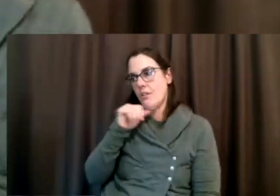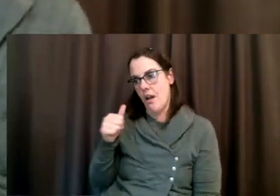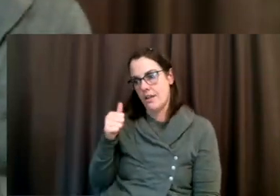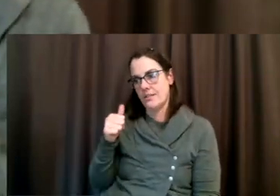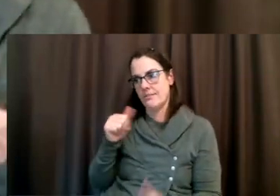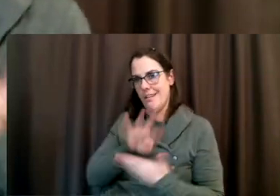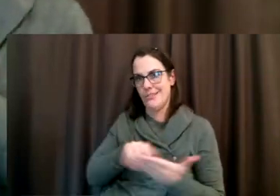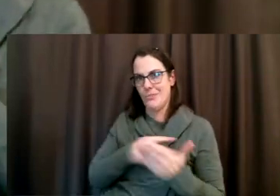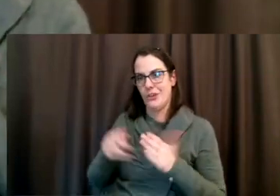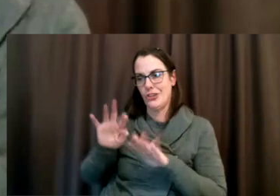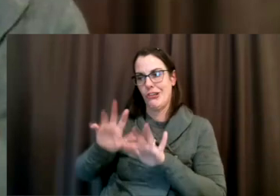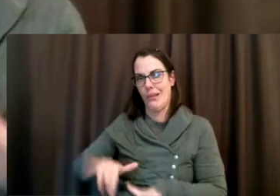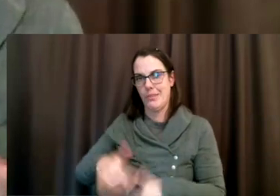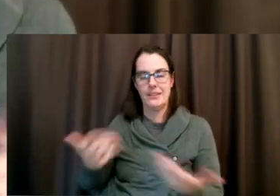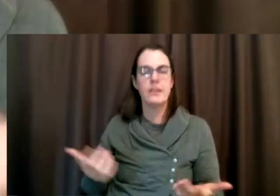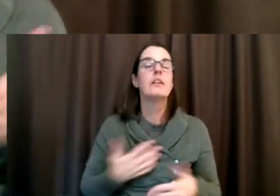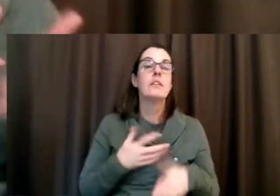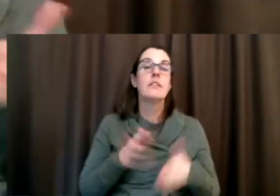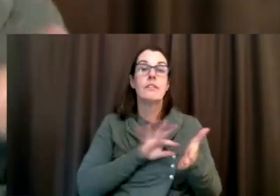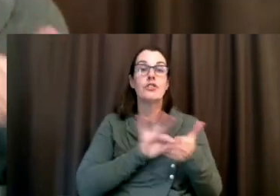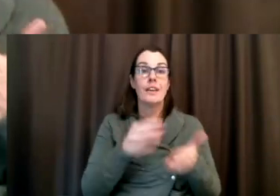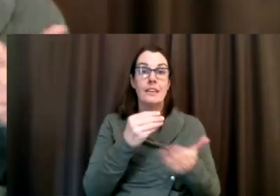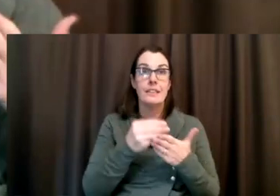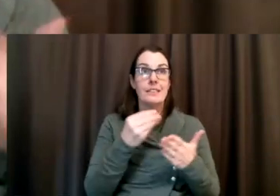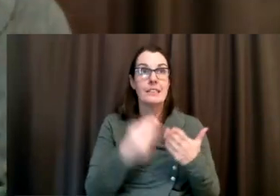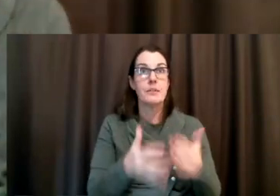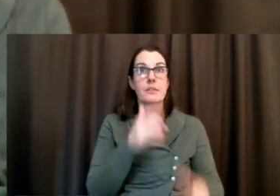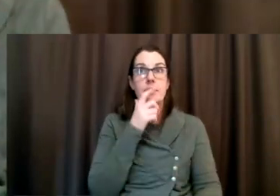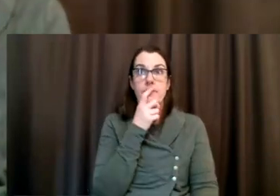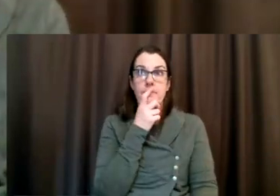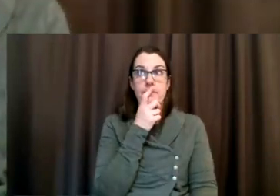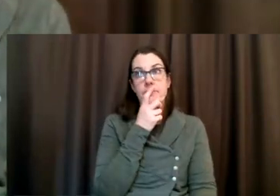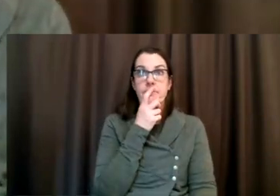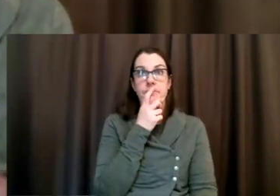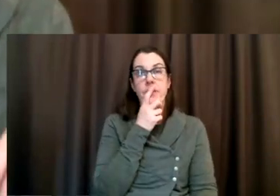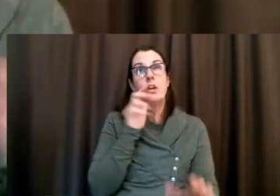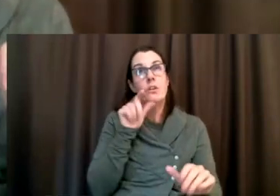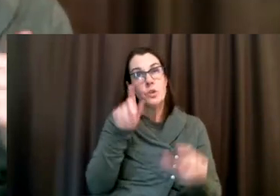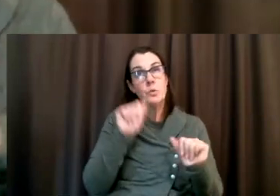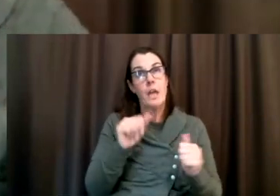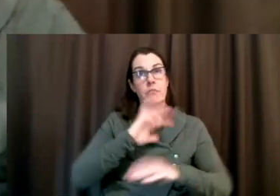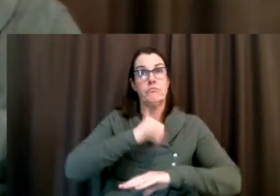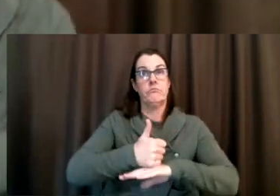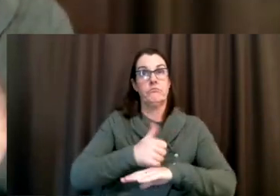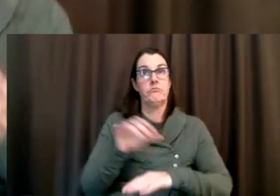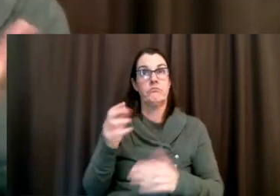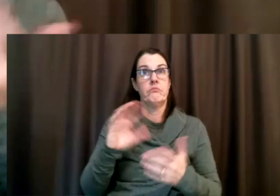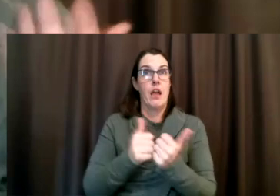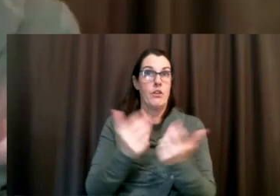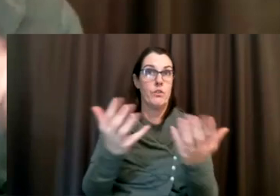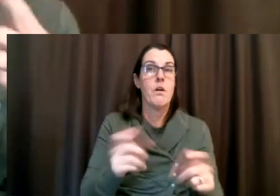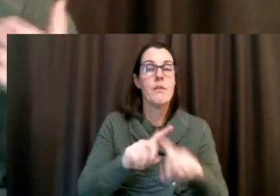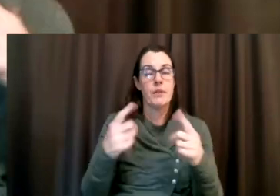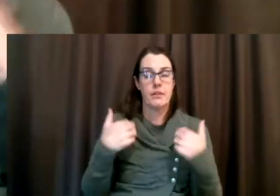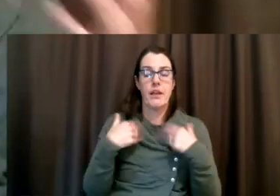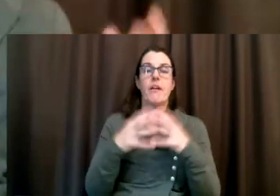spreadsheet. Tracking expenses. So, I mean, you can kind of build it out how you want. But yeah, there's a lot that